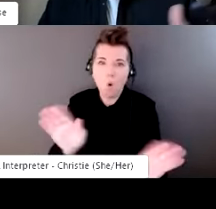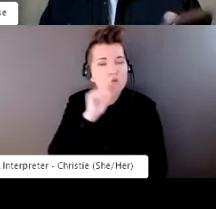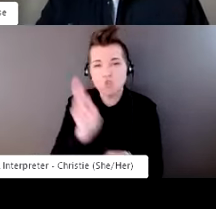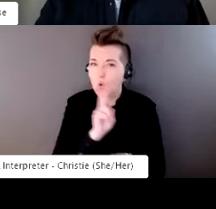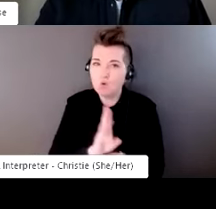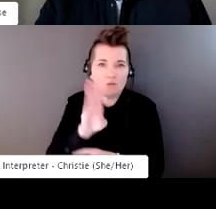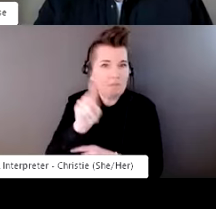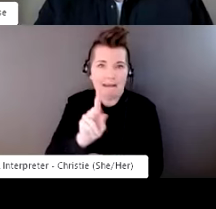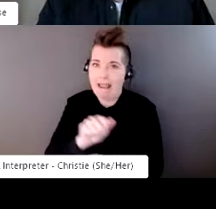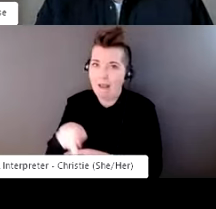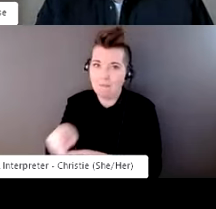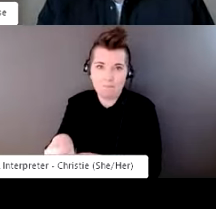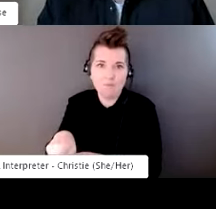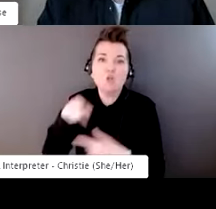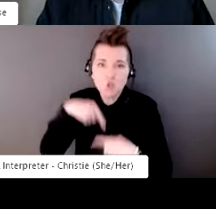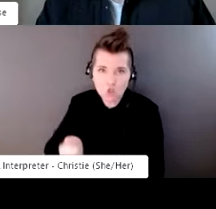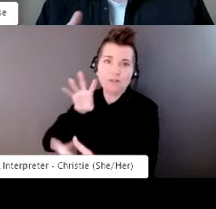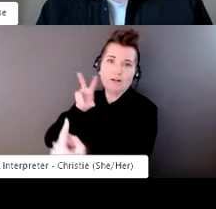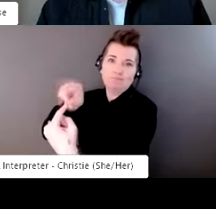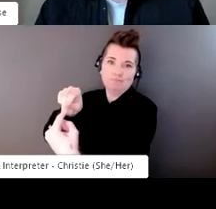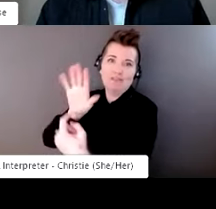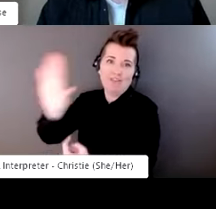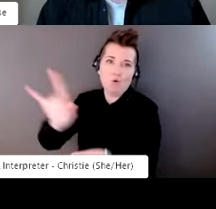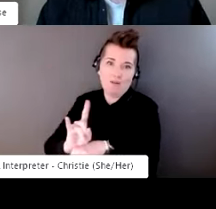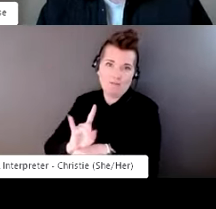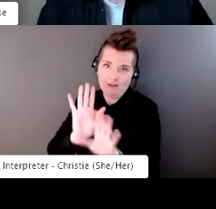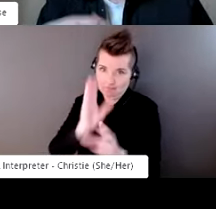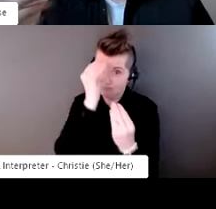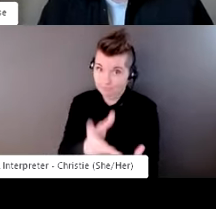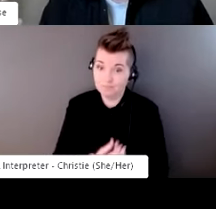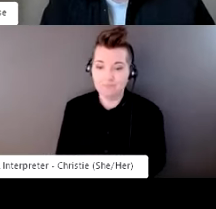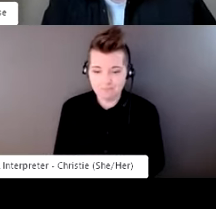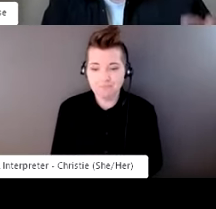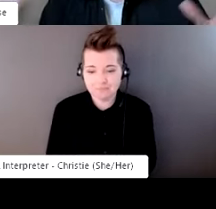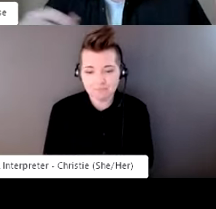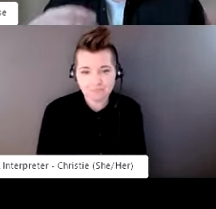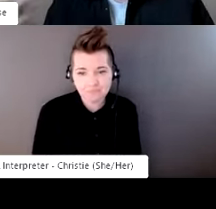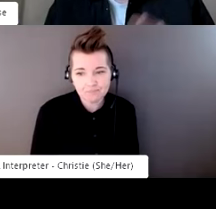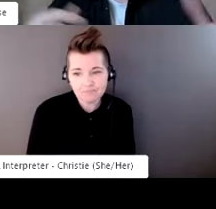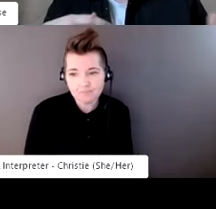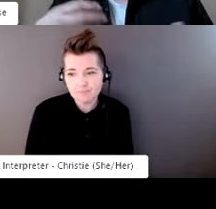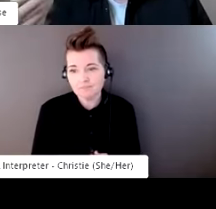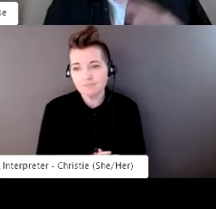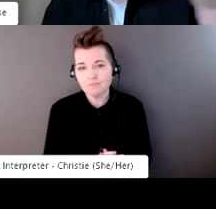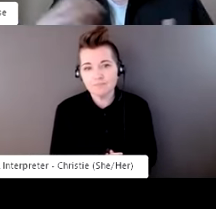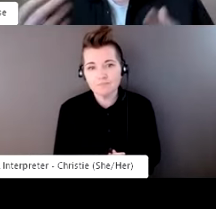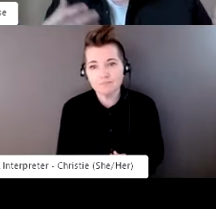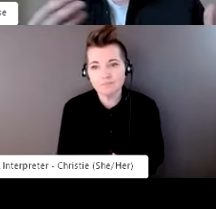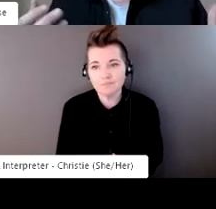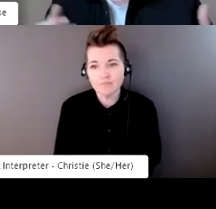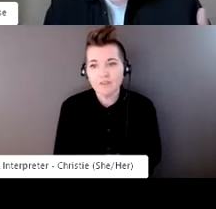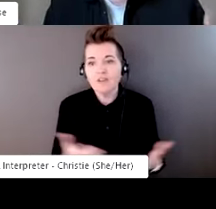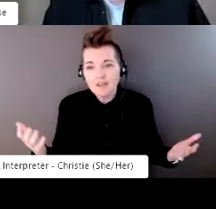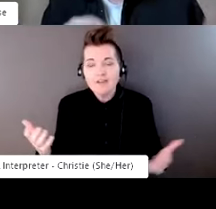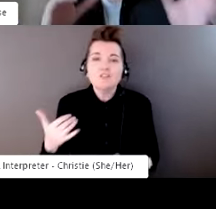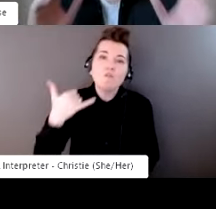And this is sort of true of both phone communications and email and texts and